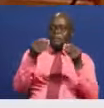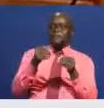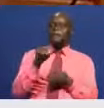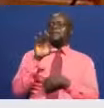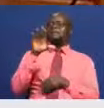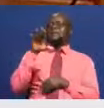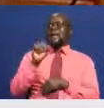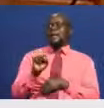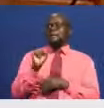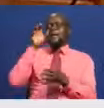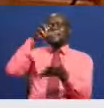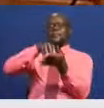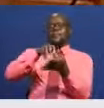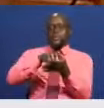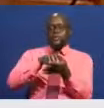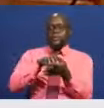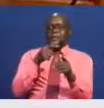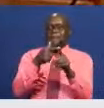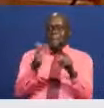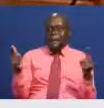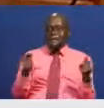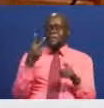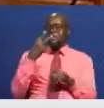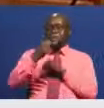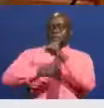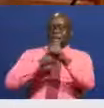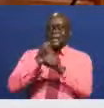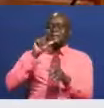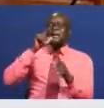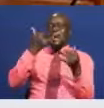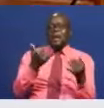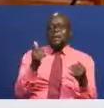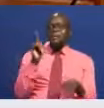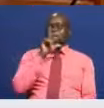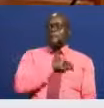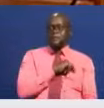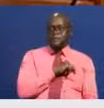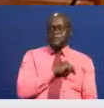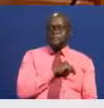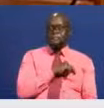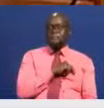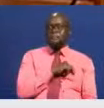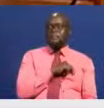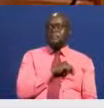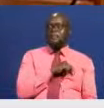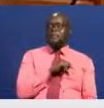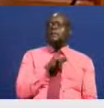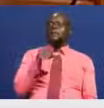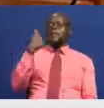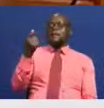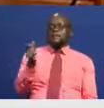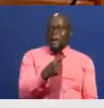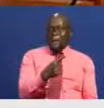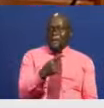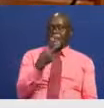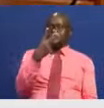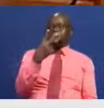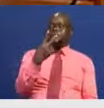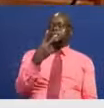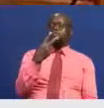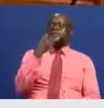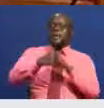cabinet consideration. However, 2 years have passed. August next month, 2 years